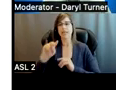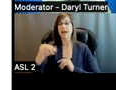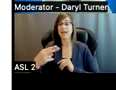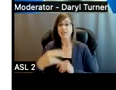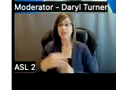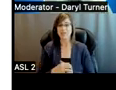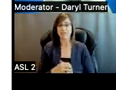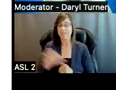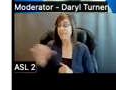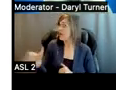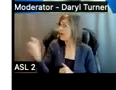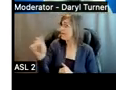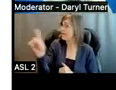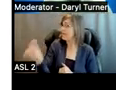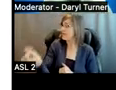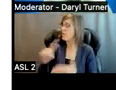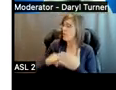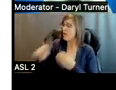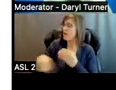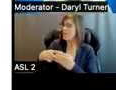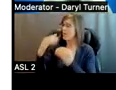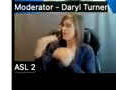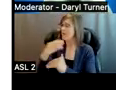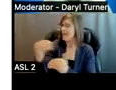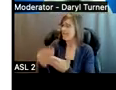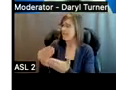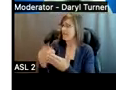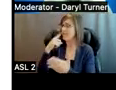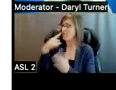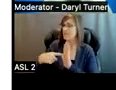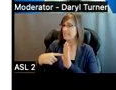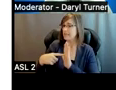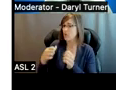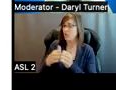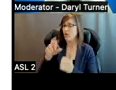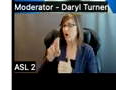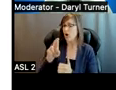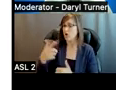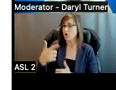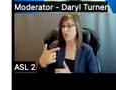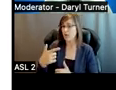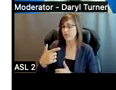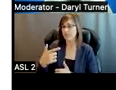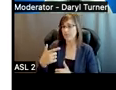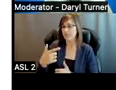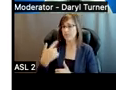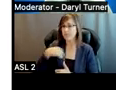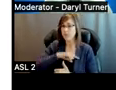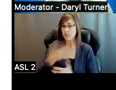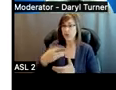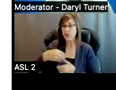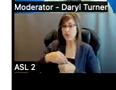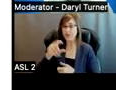I have another question here. What about limitations in funding, for example? With R21s, we're including